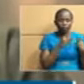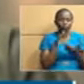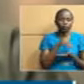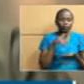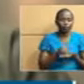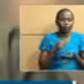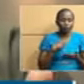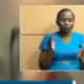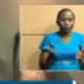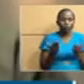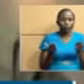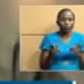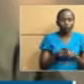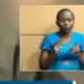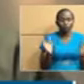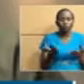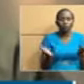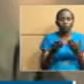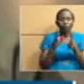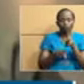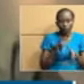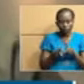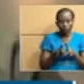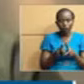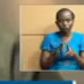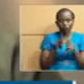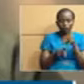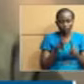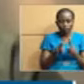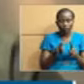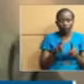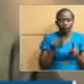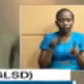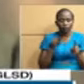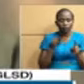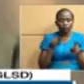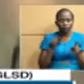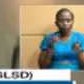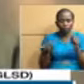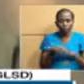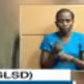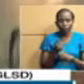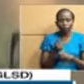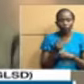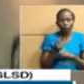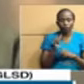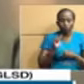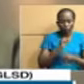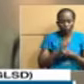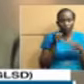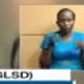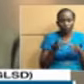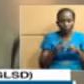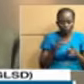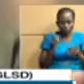I'm encouraging people to read and know, because they're even functional thematic groups, and we meet regularly to assess